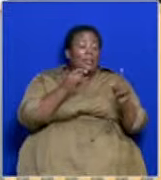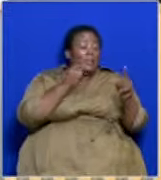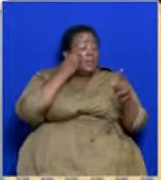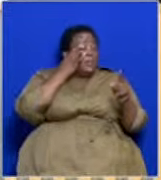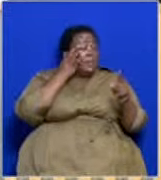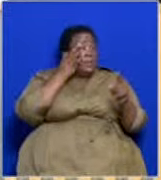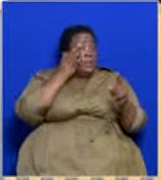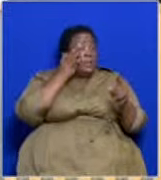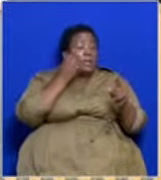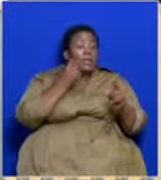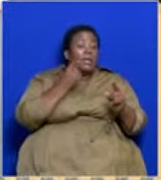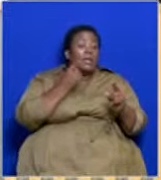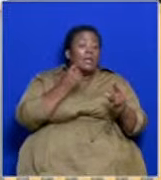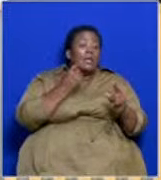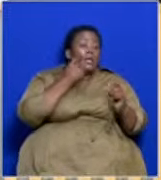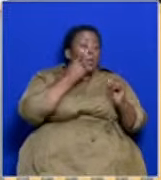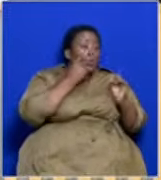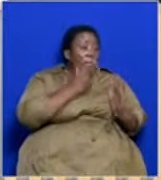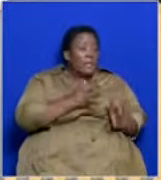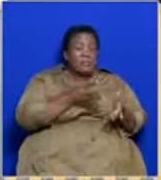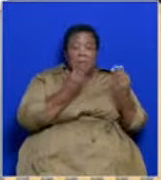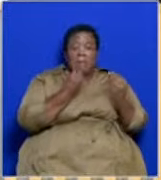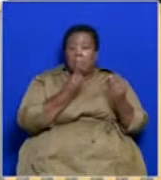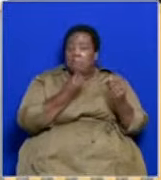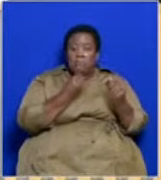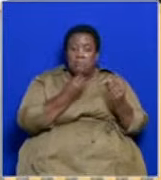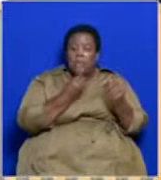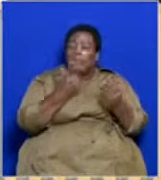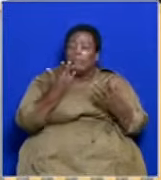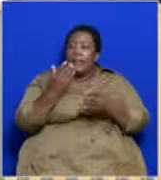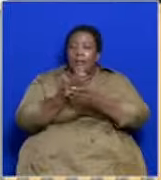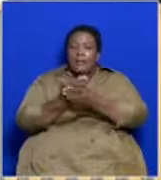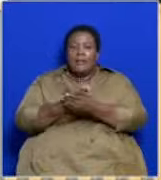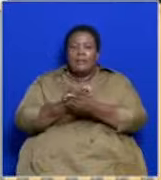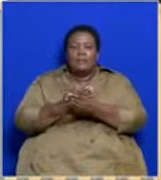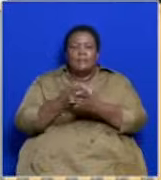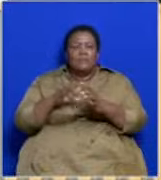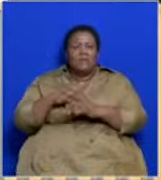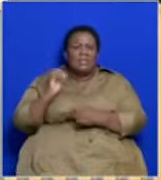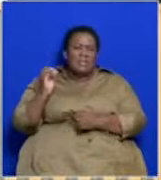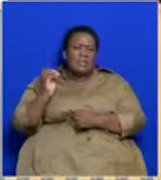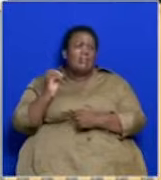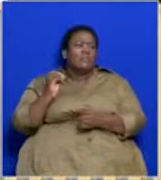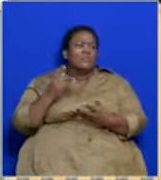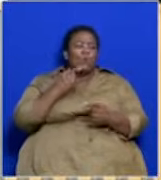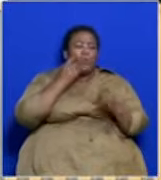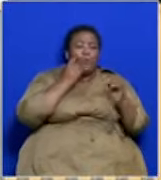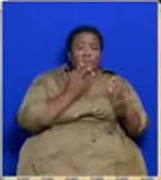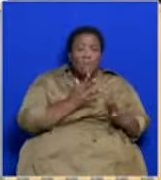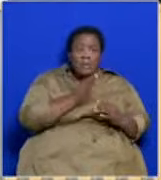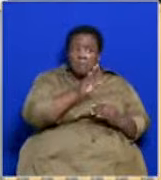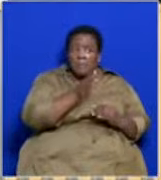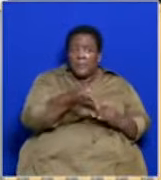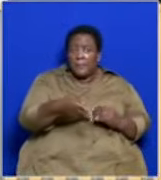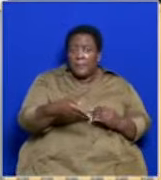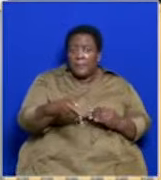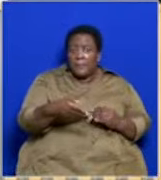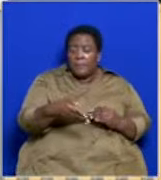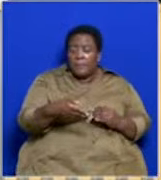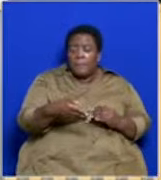complainant, and then it was withdrawn. So without the victim, the powers lies with